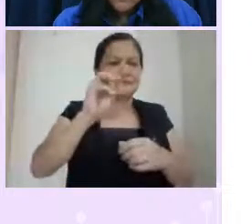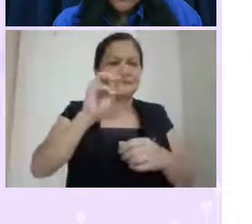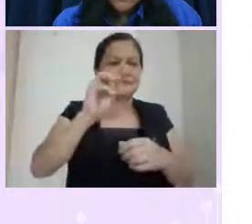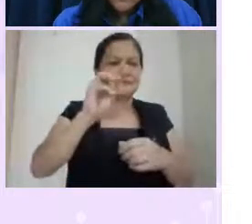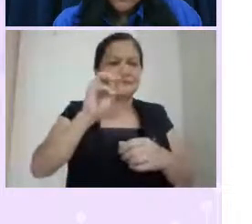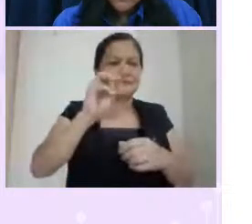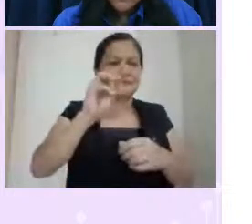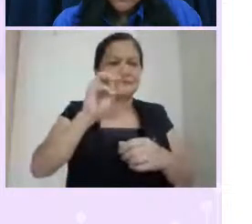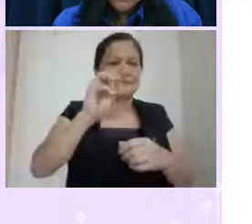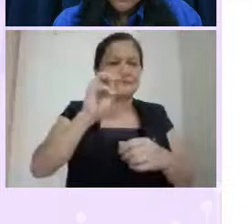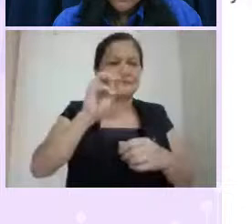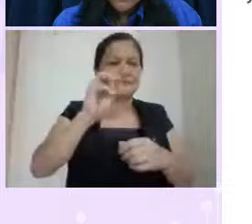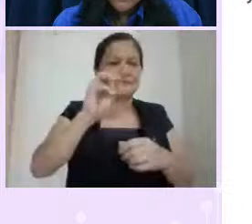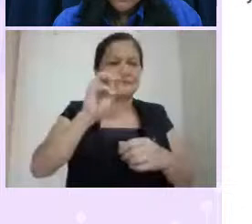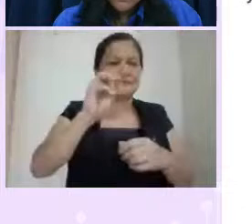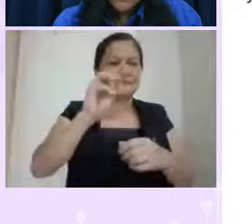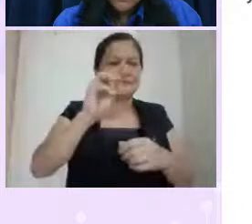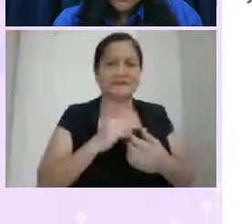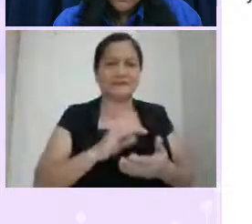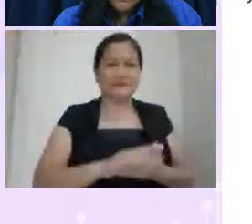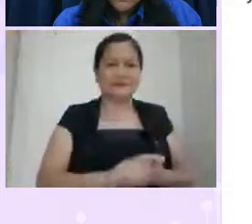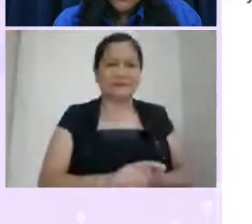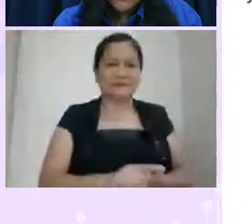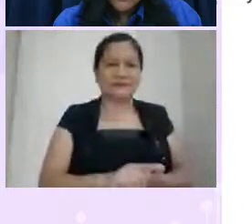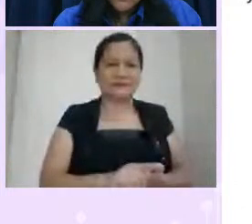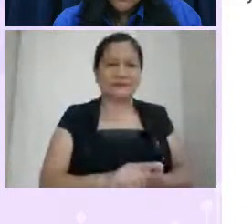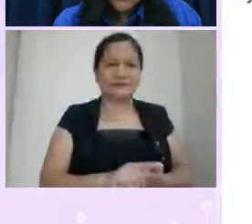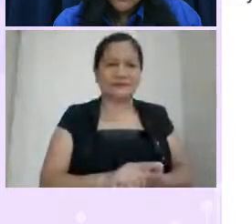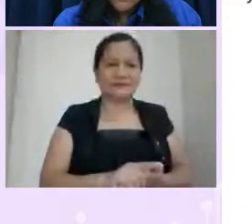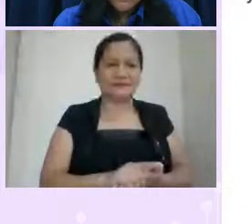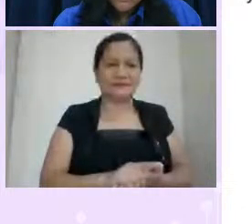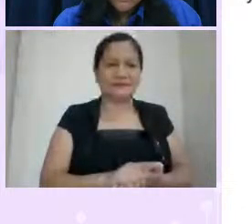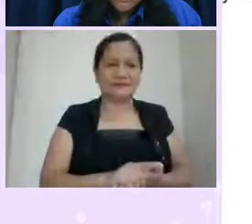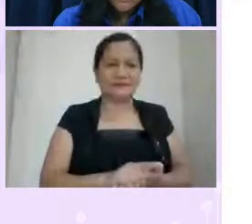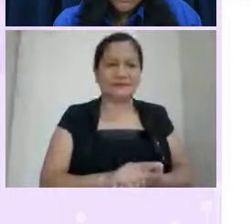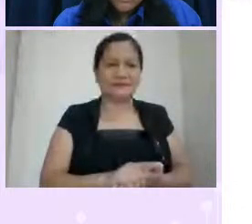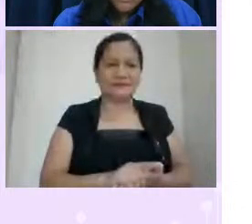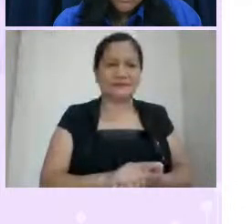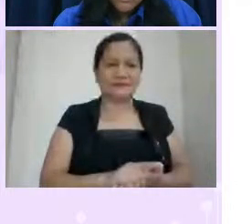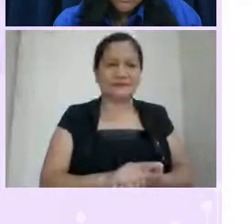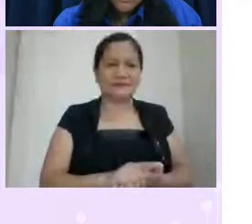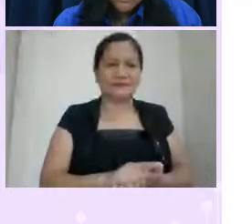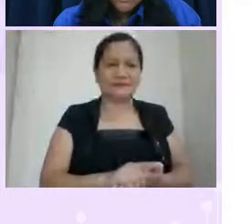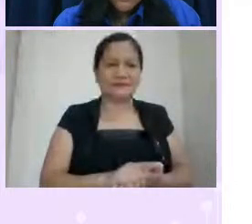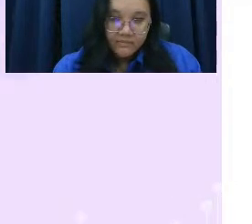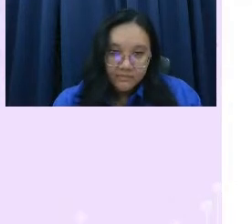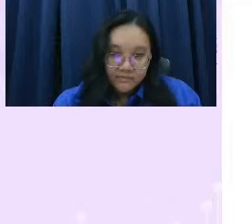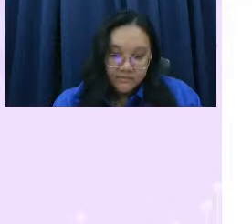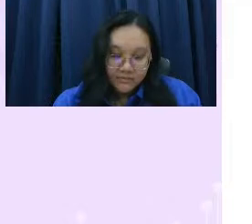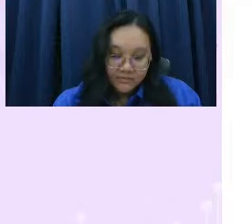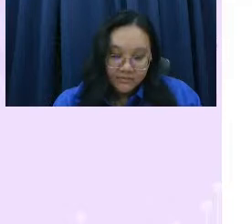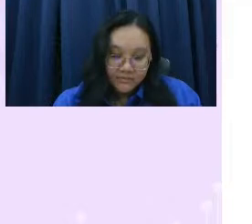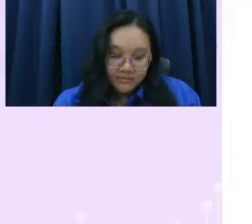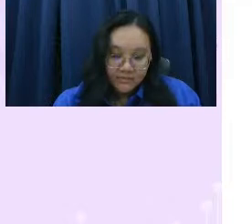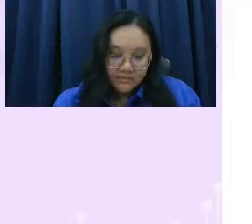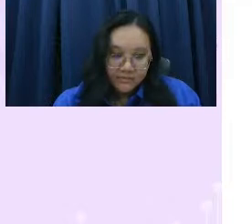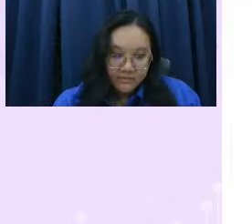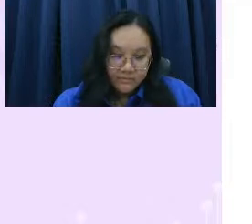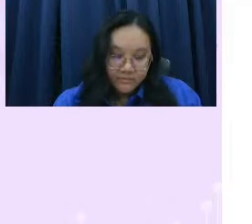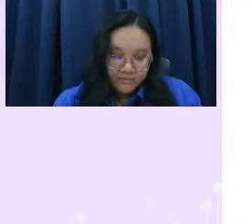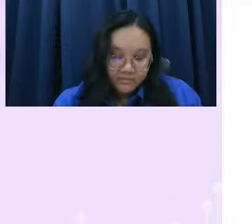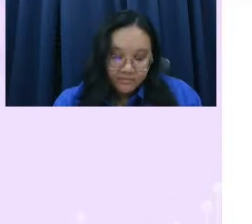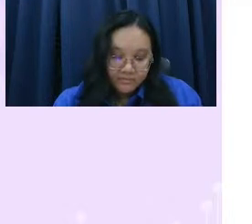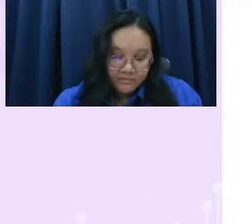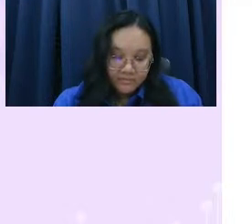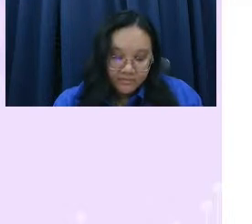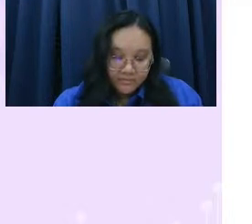To enroll in any course, click the Courses tab and look for the course that you want to enroll in. Select the course and click Enroll Me.